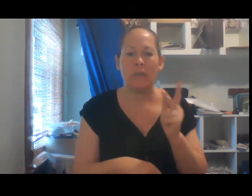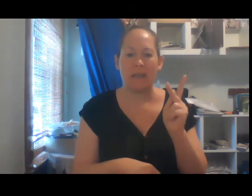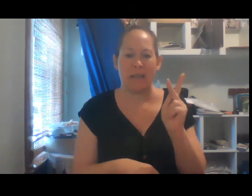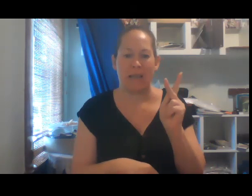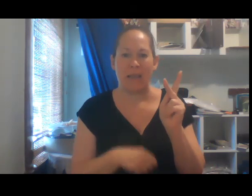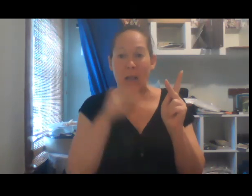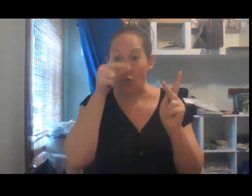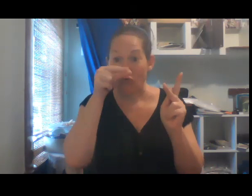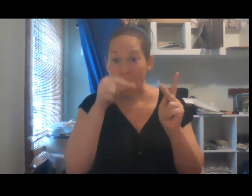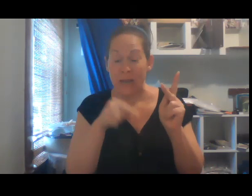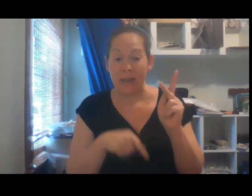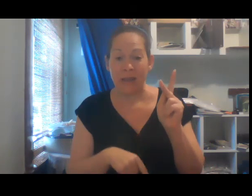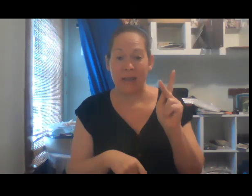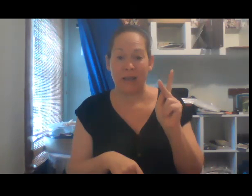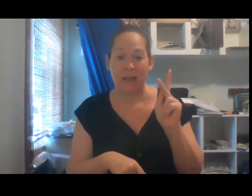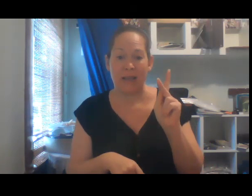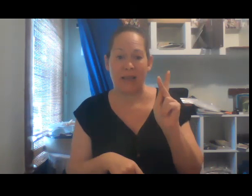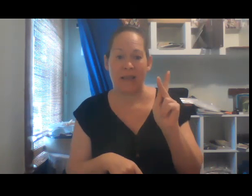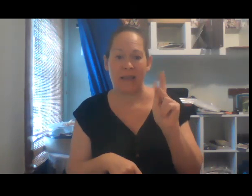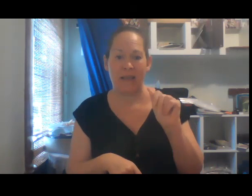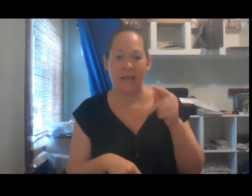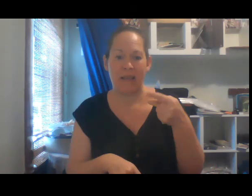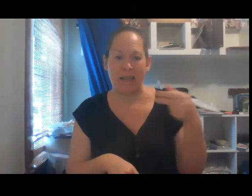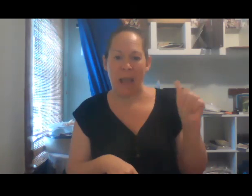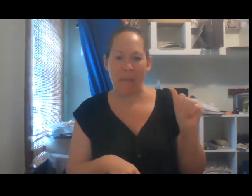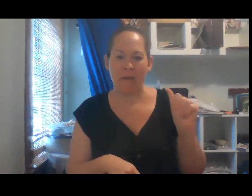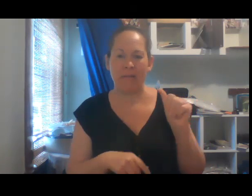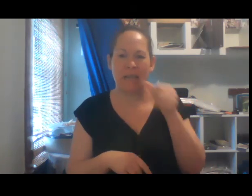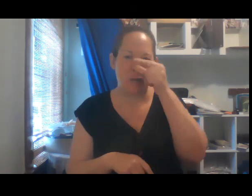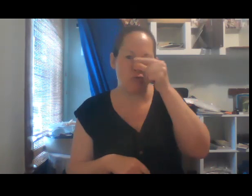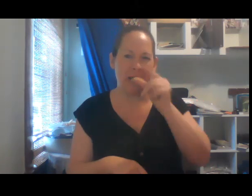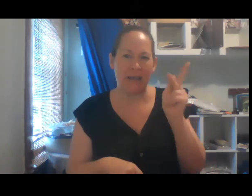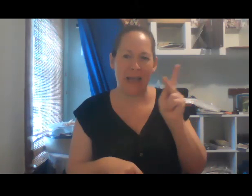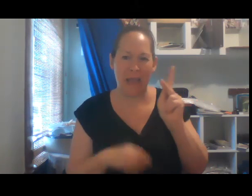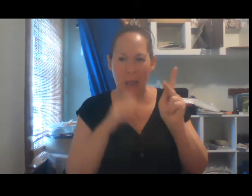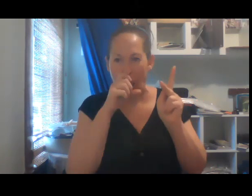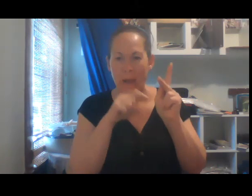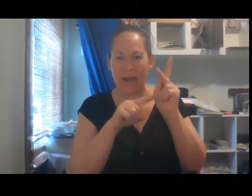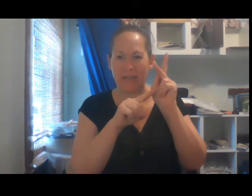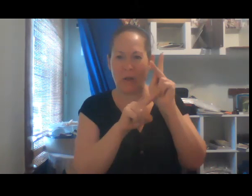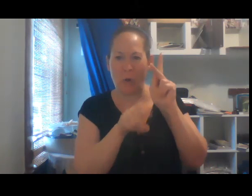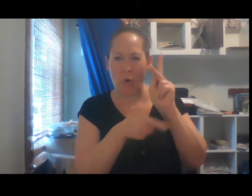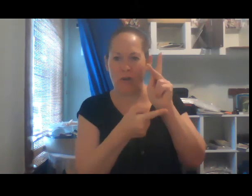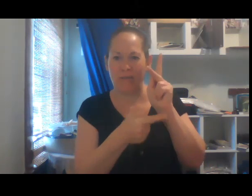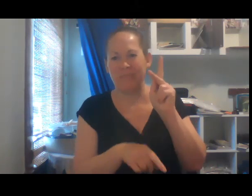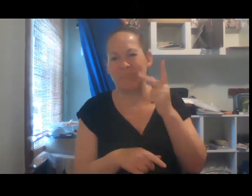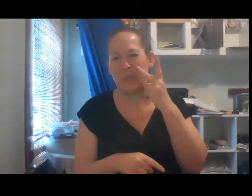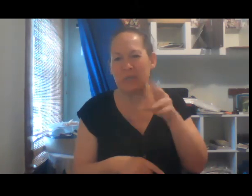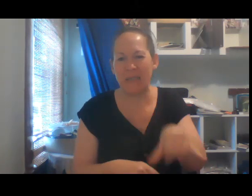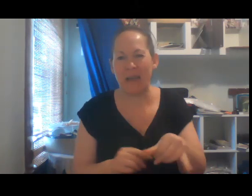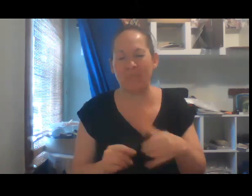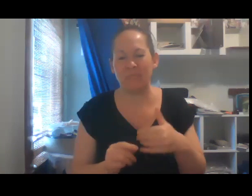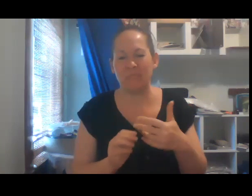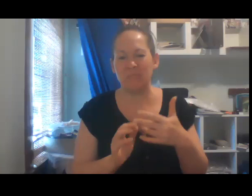kappa, which looks almost like a K. It has a little hook on the bottom. And kappa and constant came together from